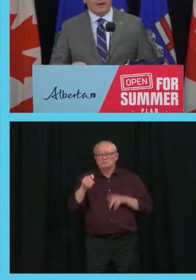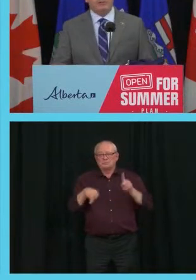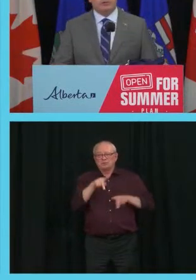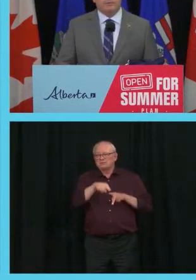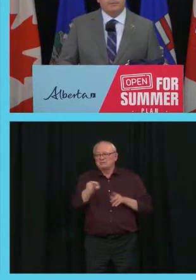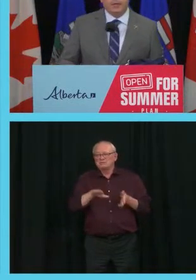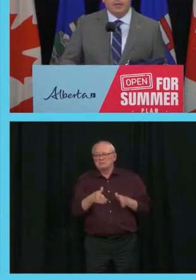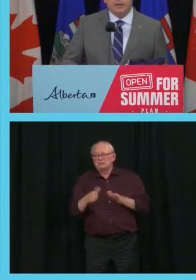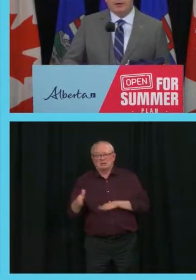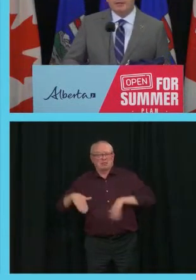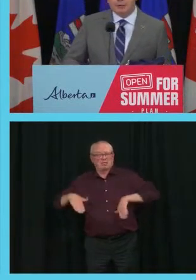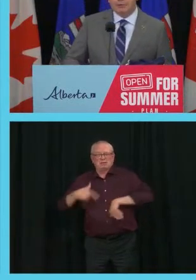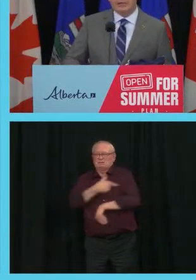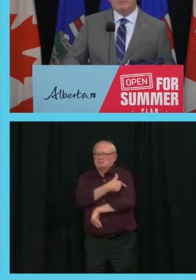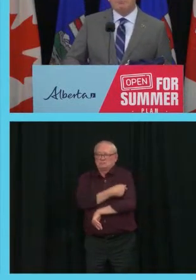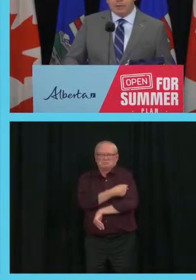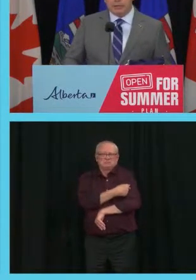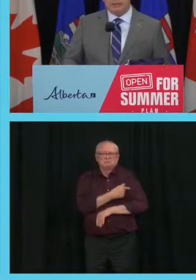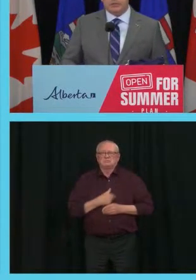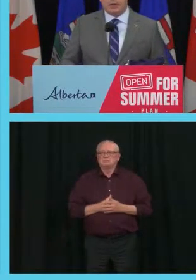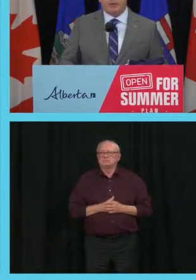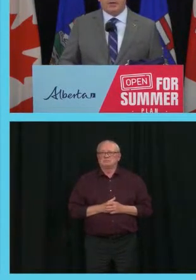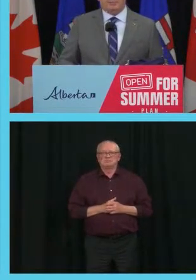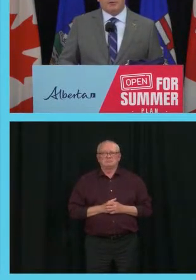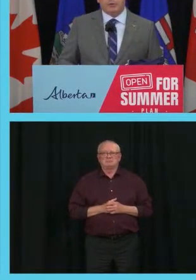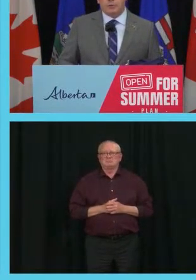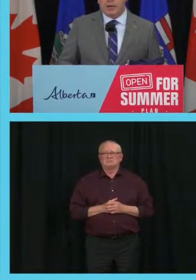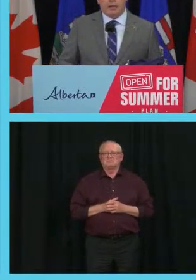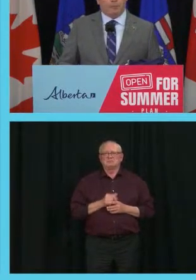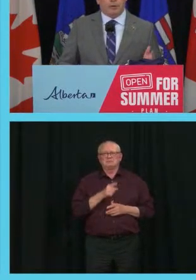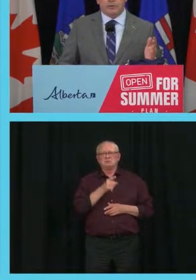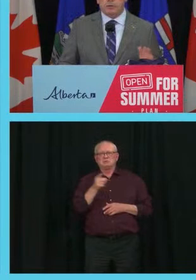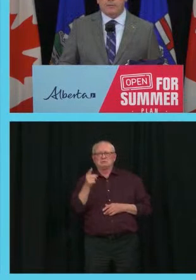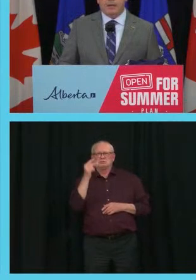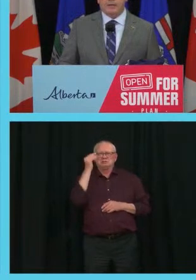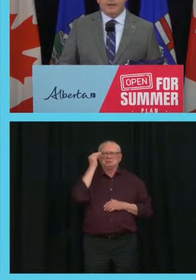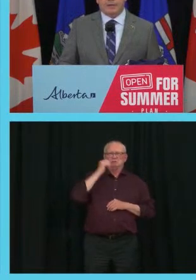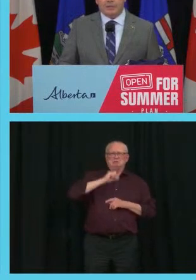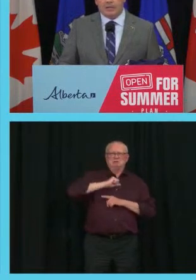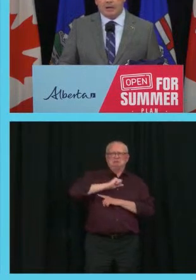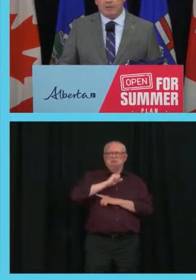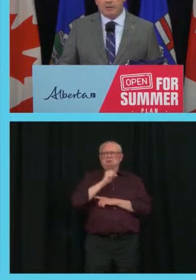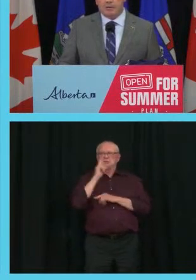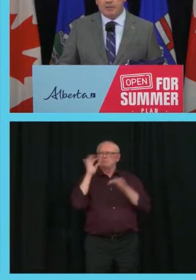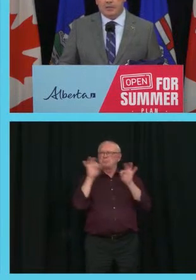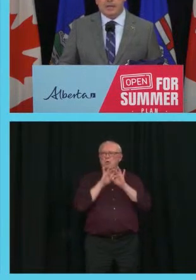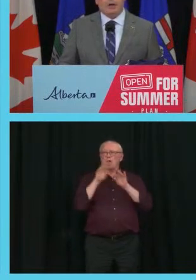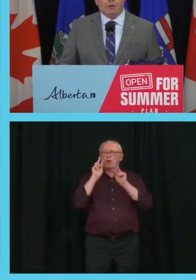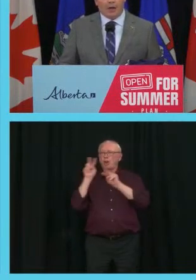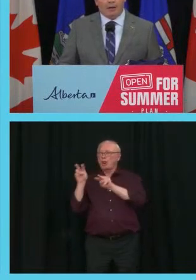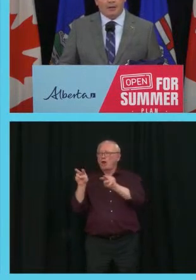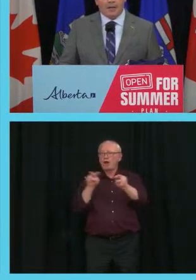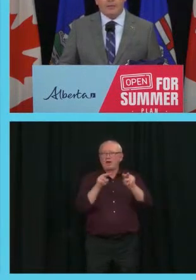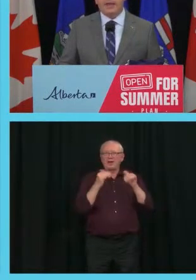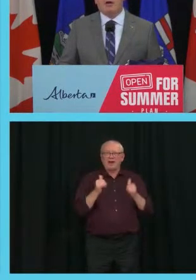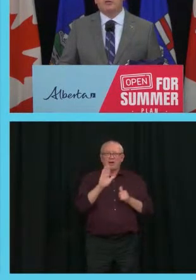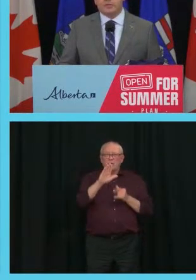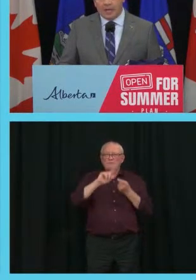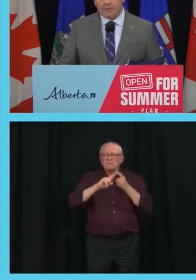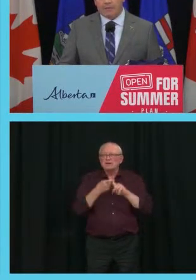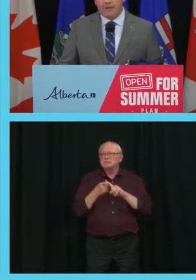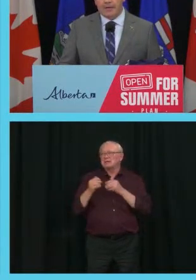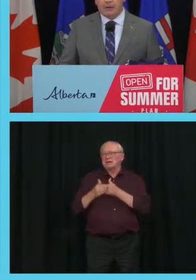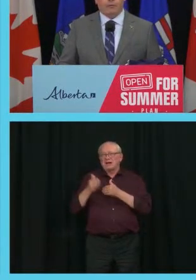look around you. There are literally millions of your neighbors and Albertans who have the vaccine now. They are well and they